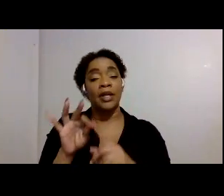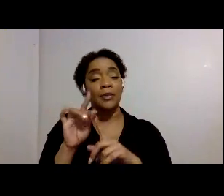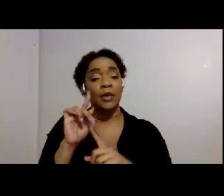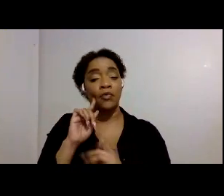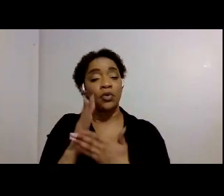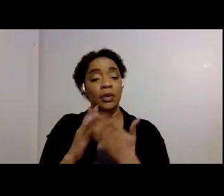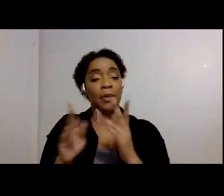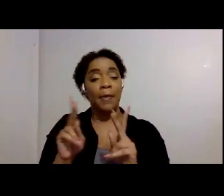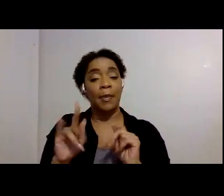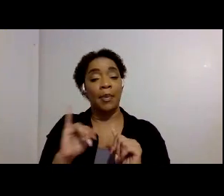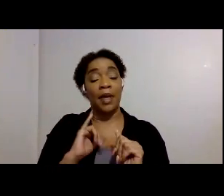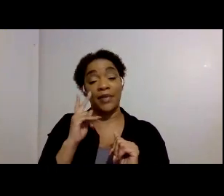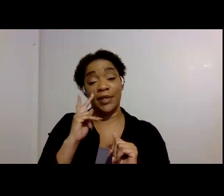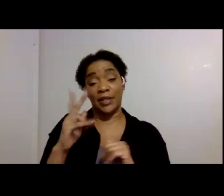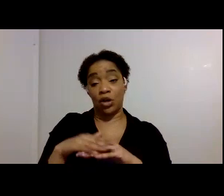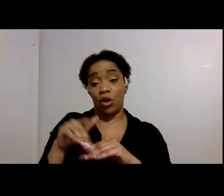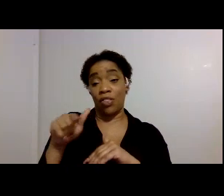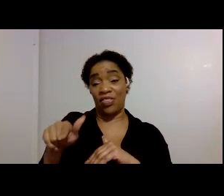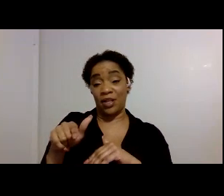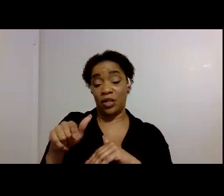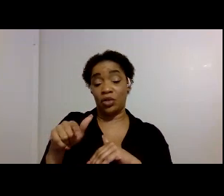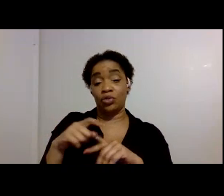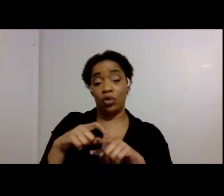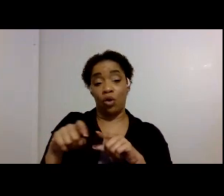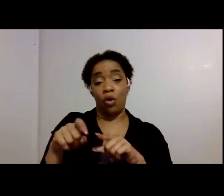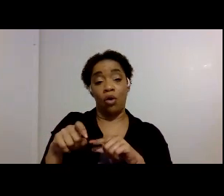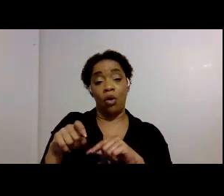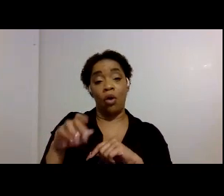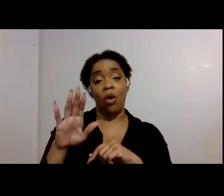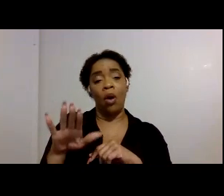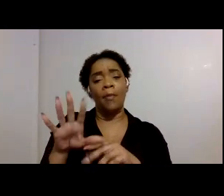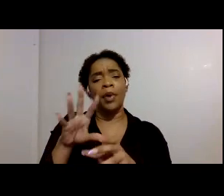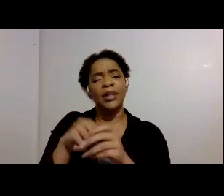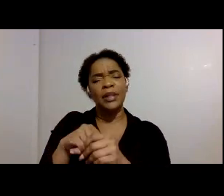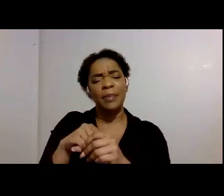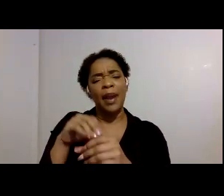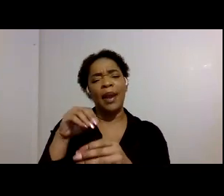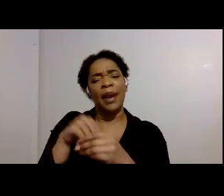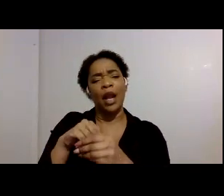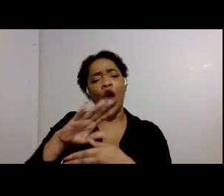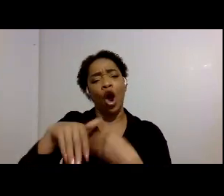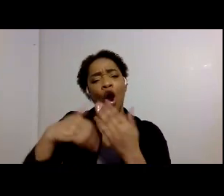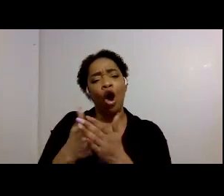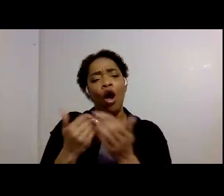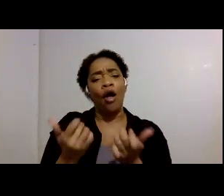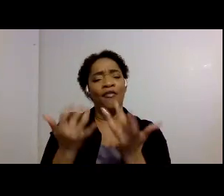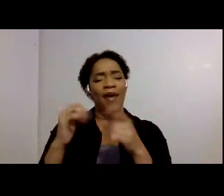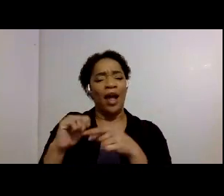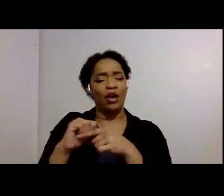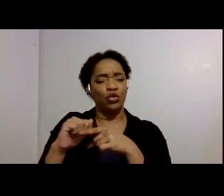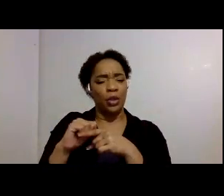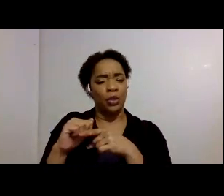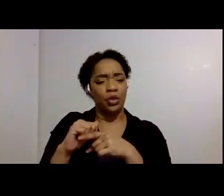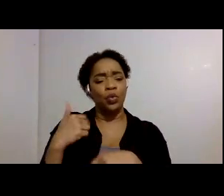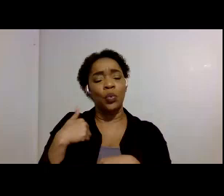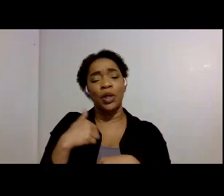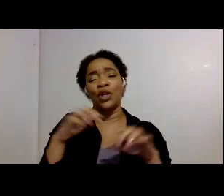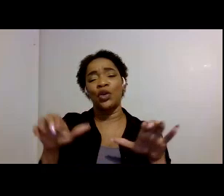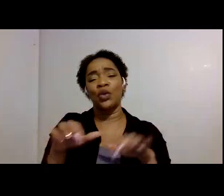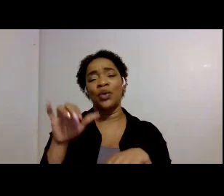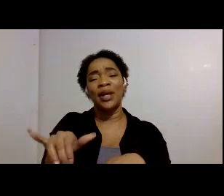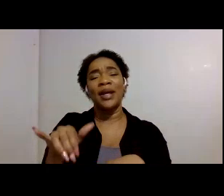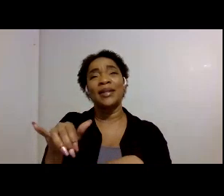on this call. Participate in all fire drills. We do this and we hear all the time, oh, I'm not in third grade.